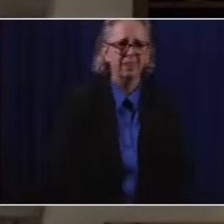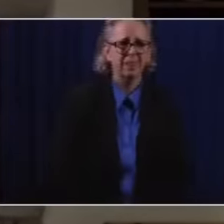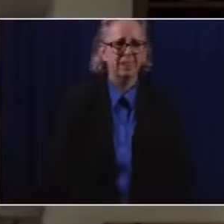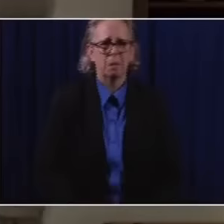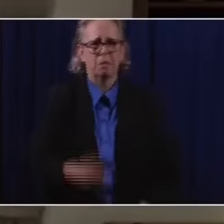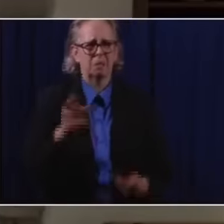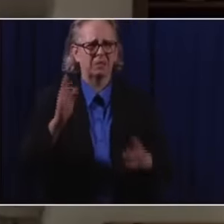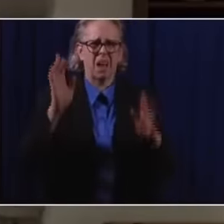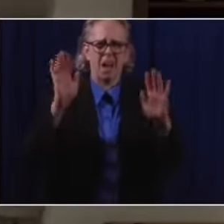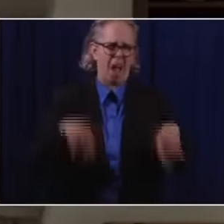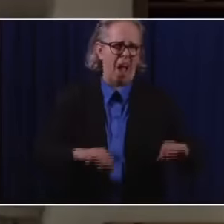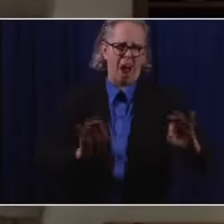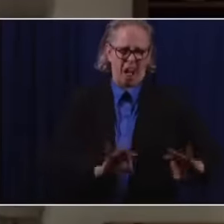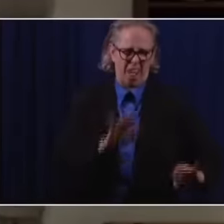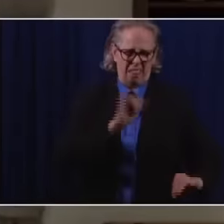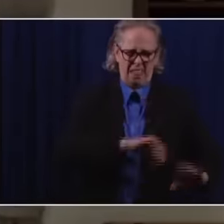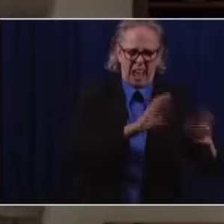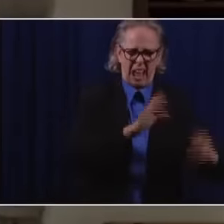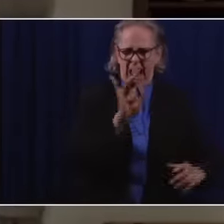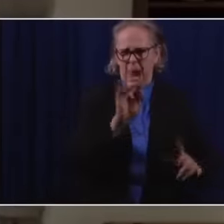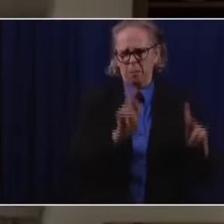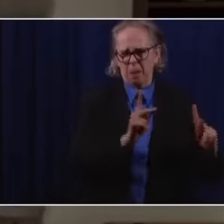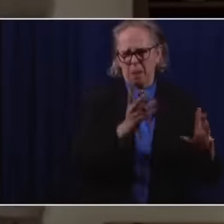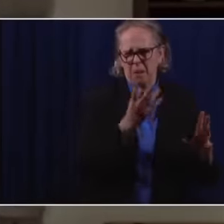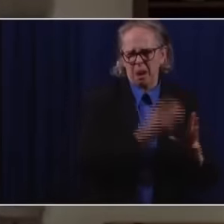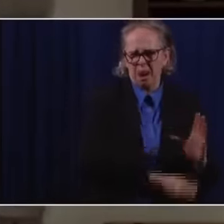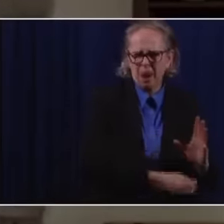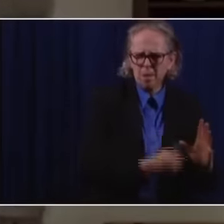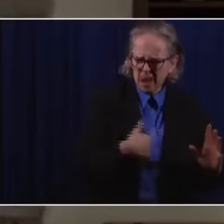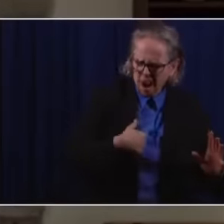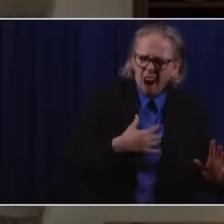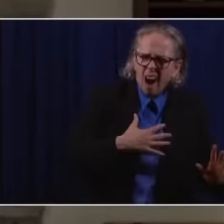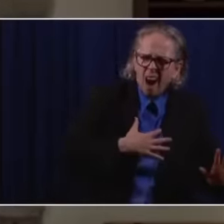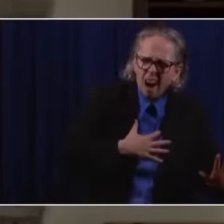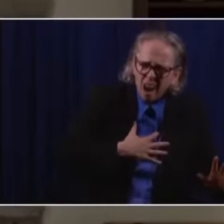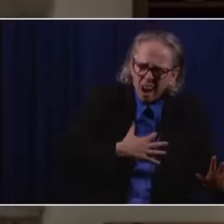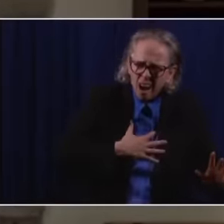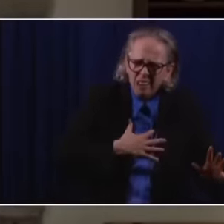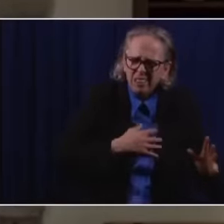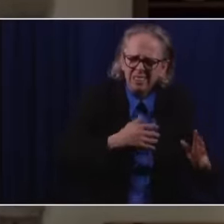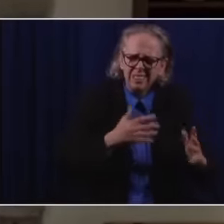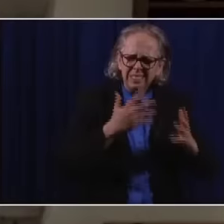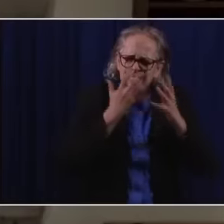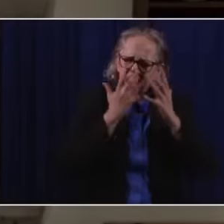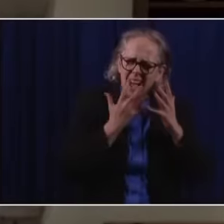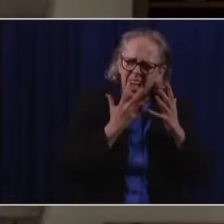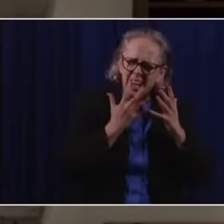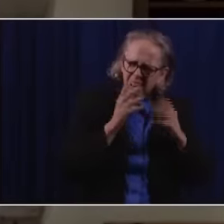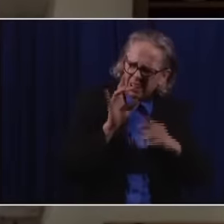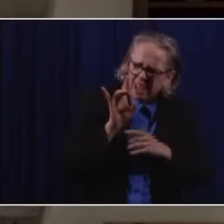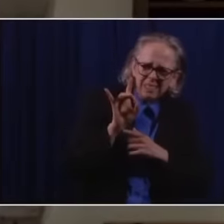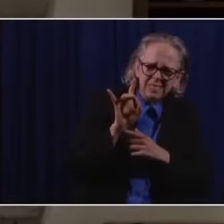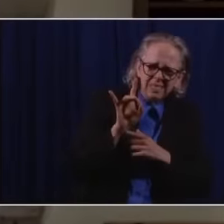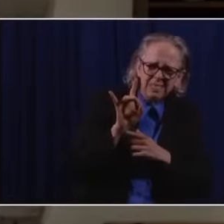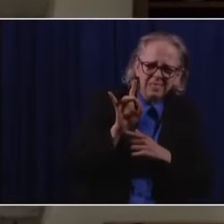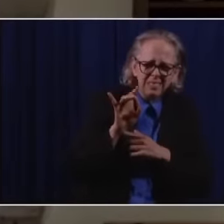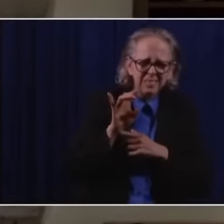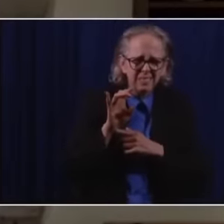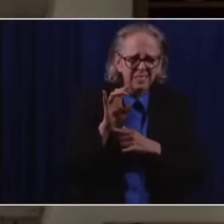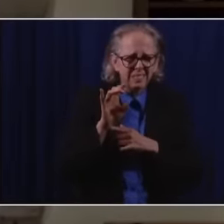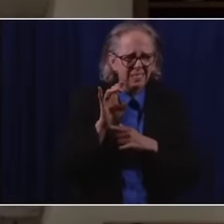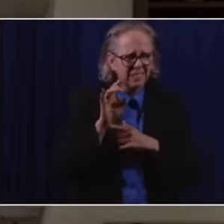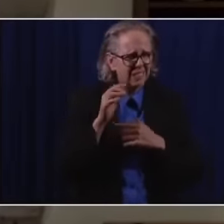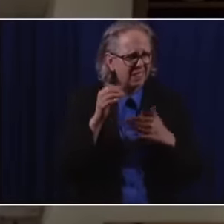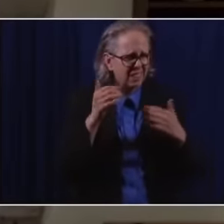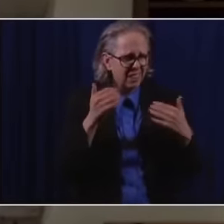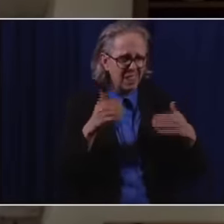lost 8 people today. That makes me sad, because for each one of those people who died, they had loved